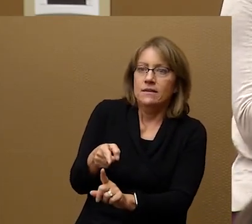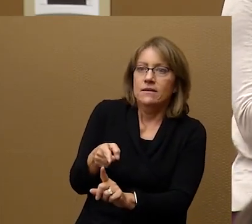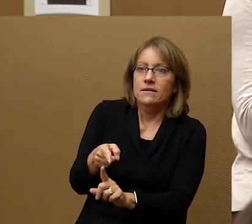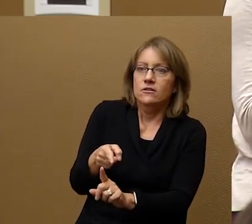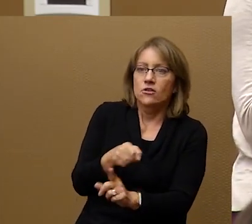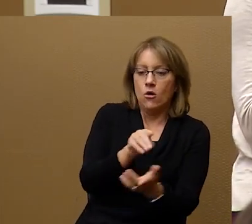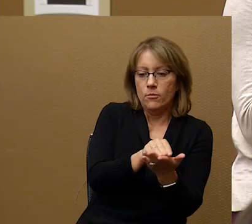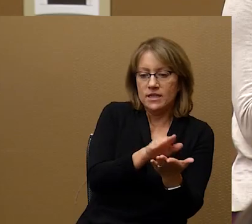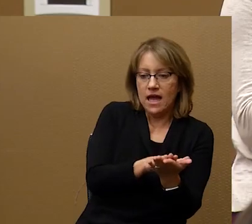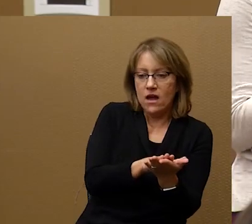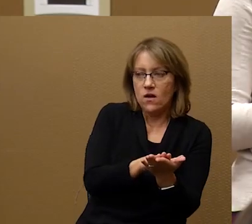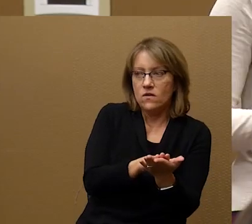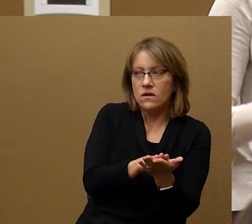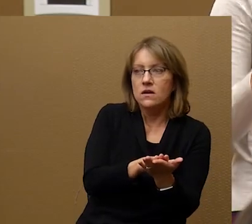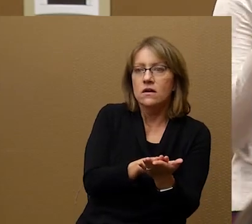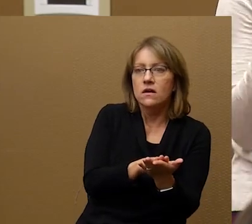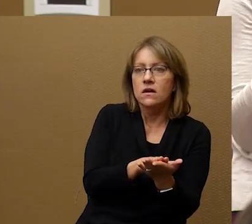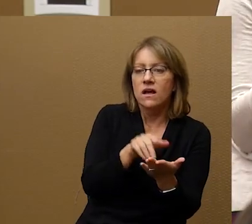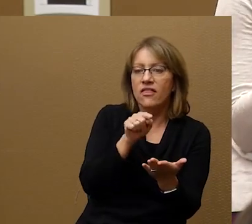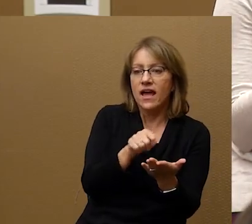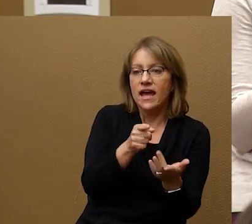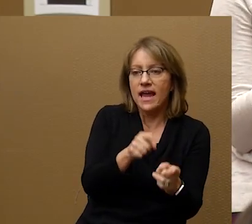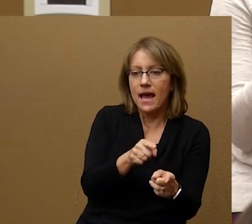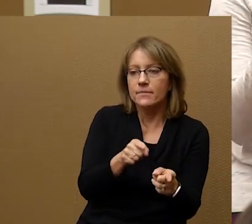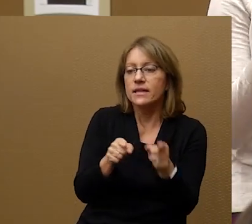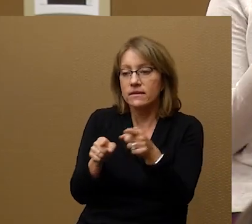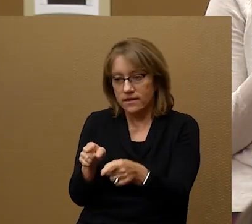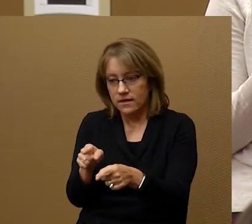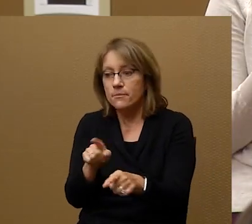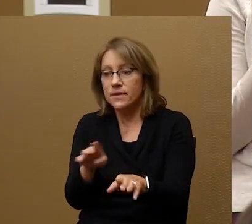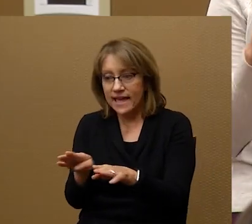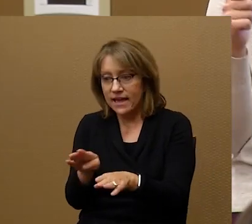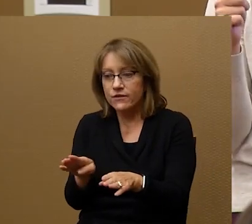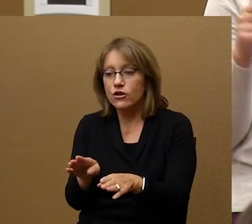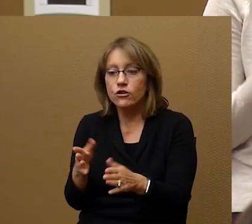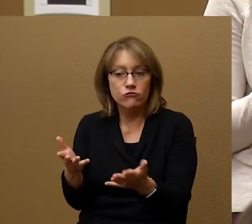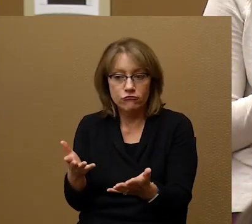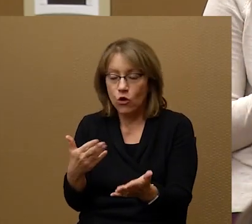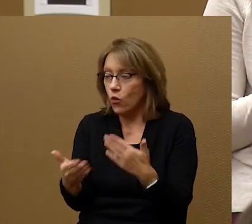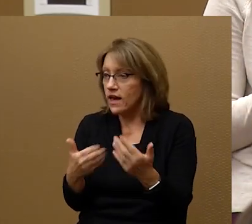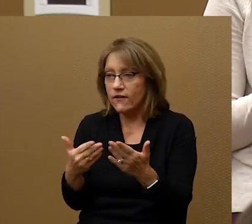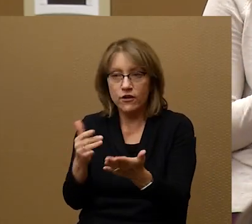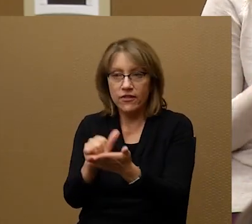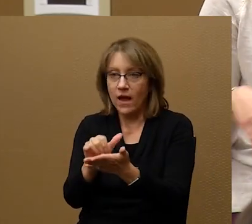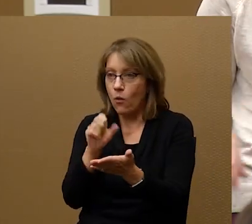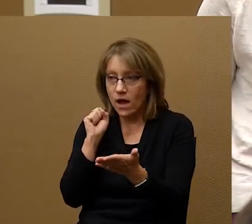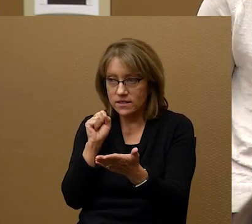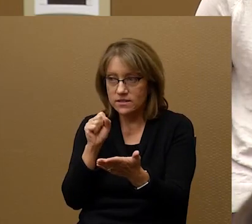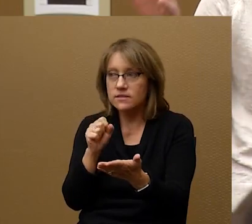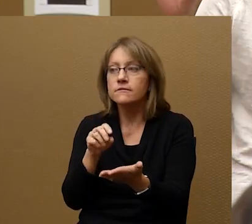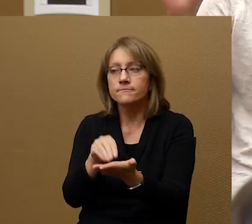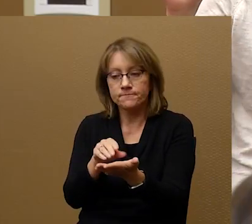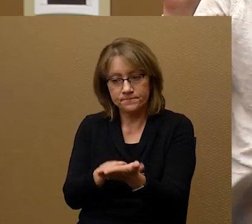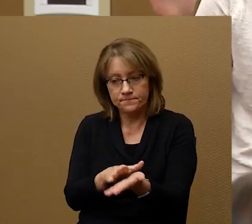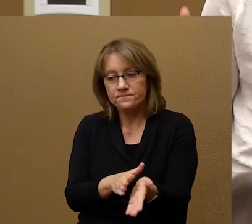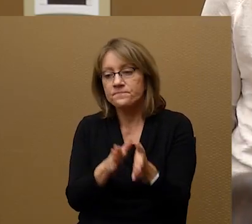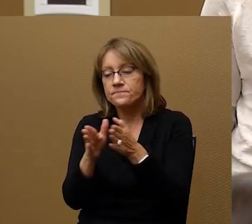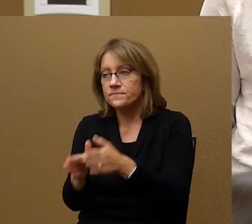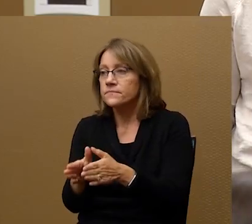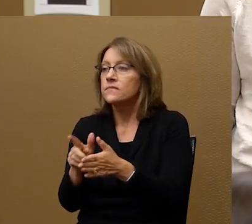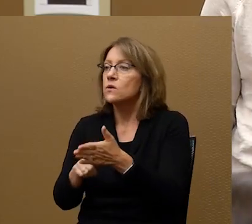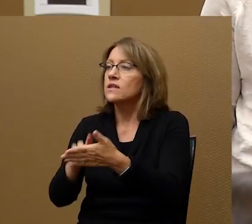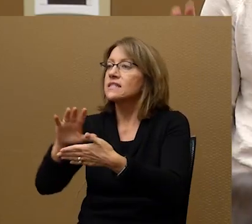before the behavior. And then you're looking at the behavior, what the behavior was, you're recording that. And then you're recording